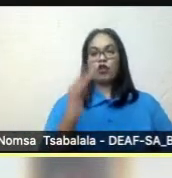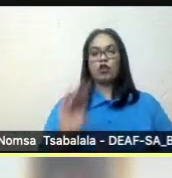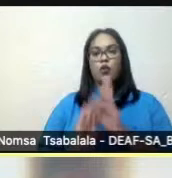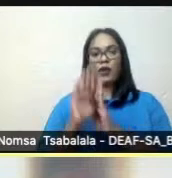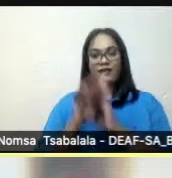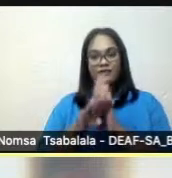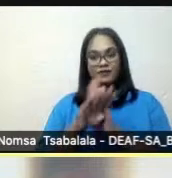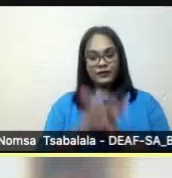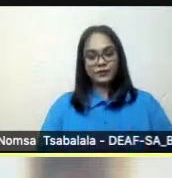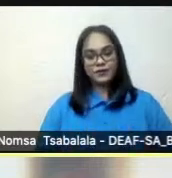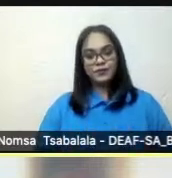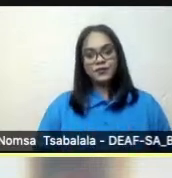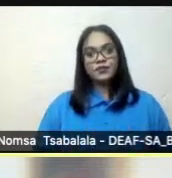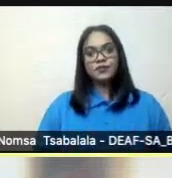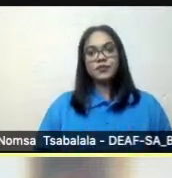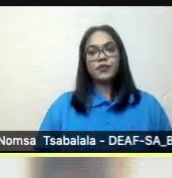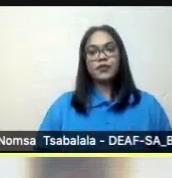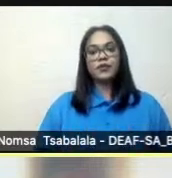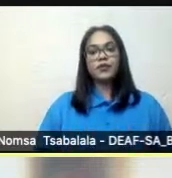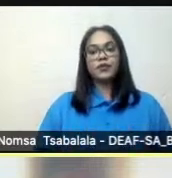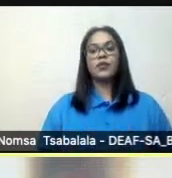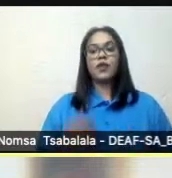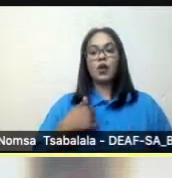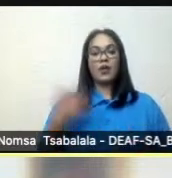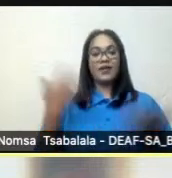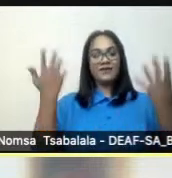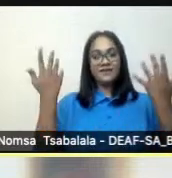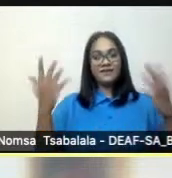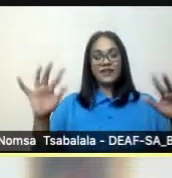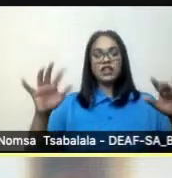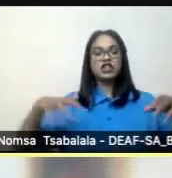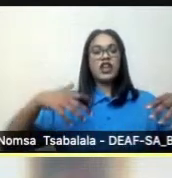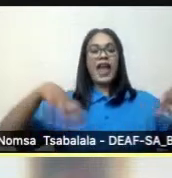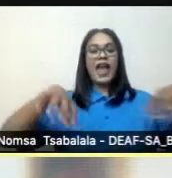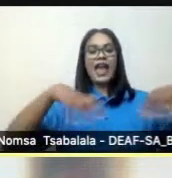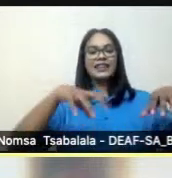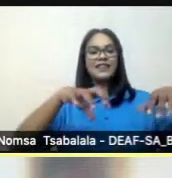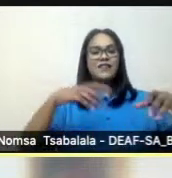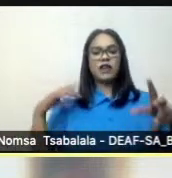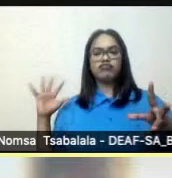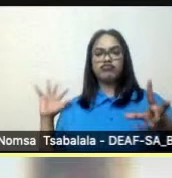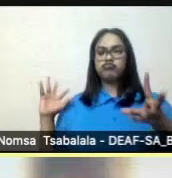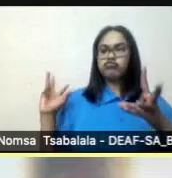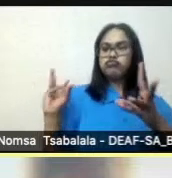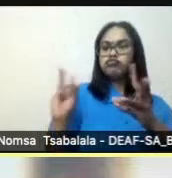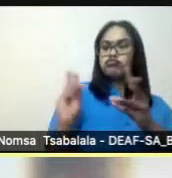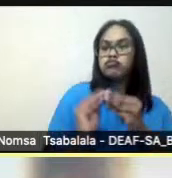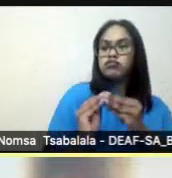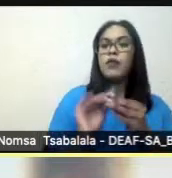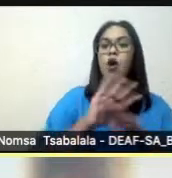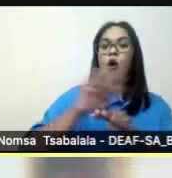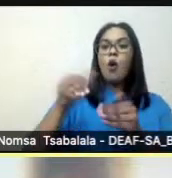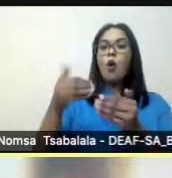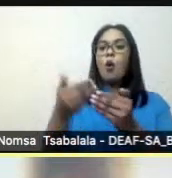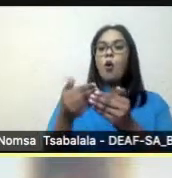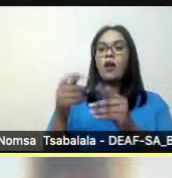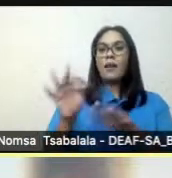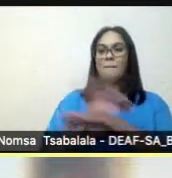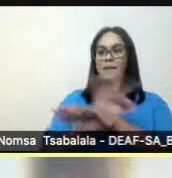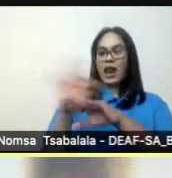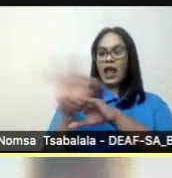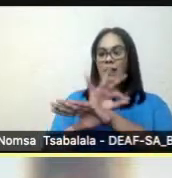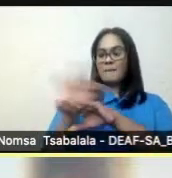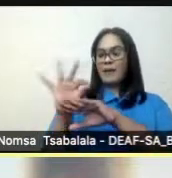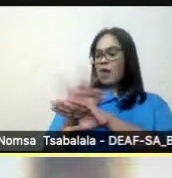We have activated resurgence plans in all facilities. What we have done is we have ensured that the facilities